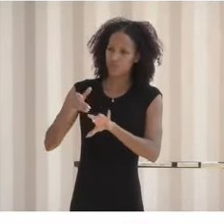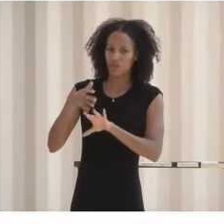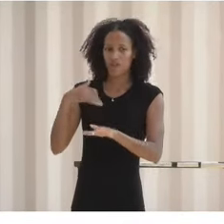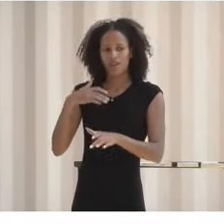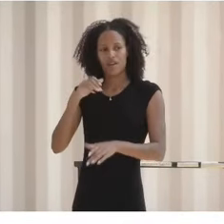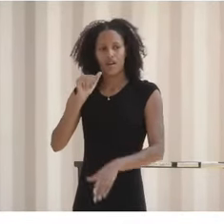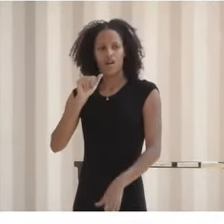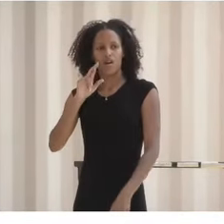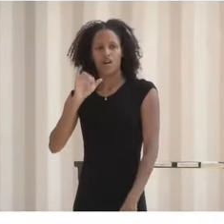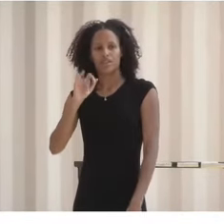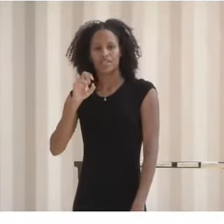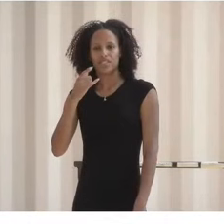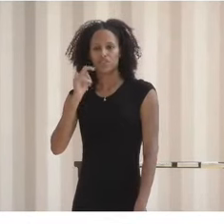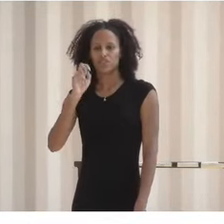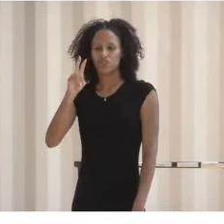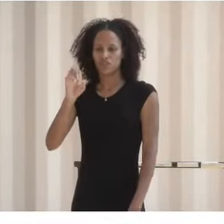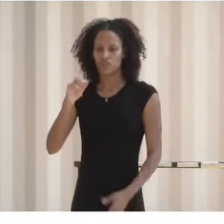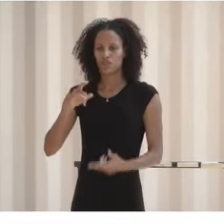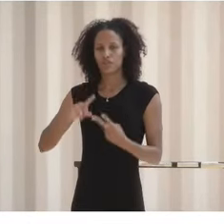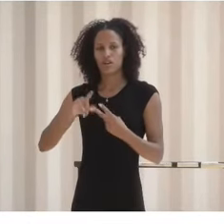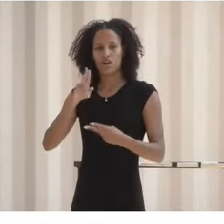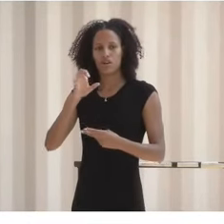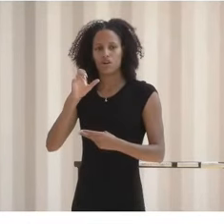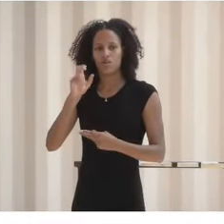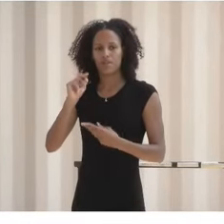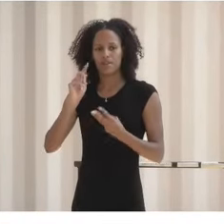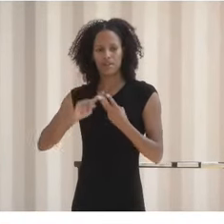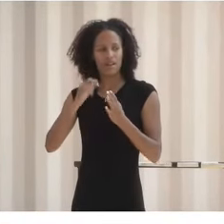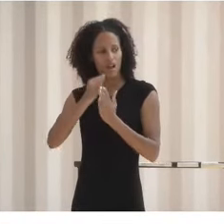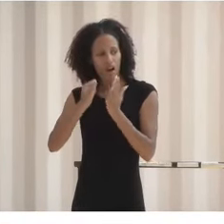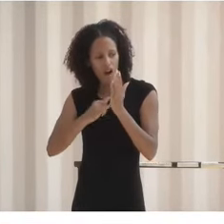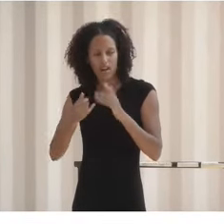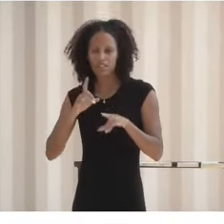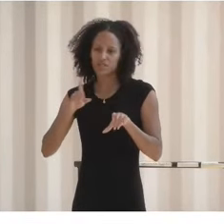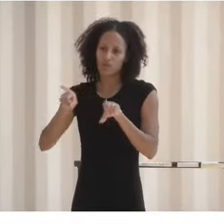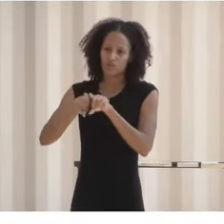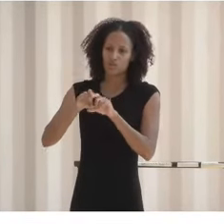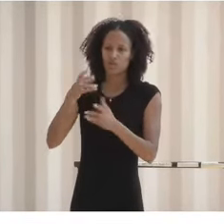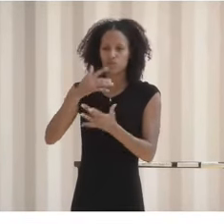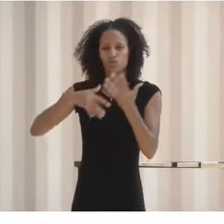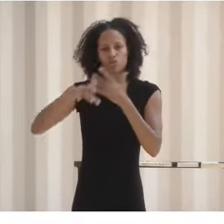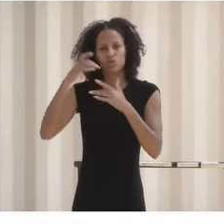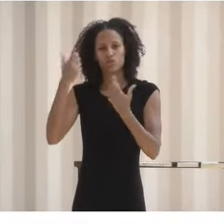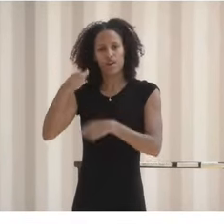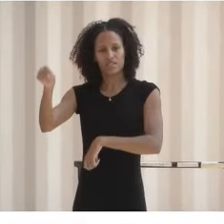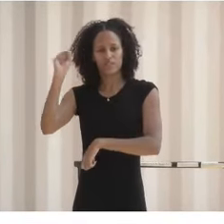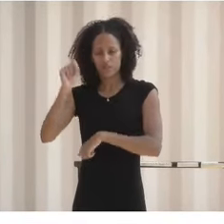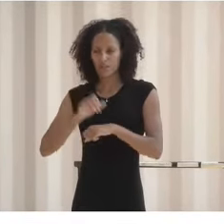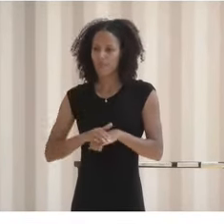architecture, urbanism, art, and social activism. Ali